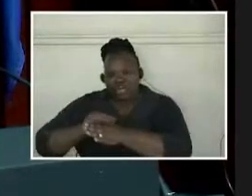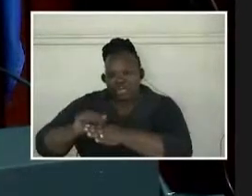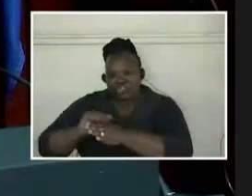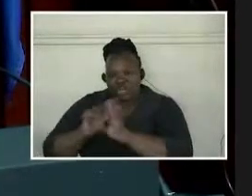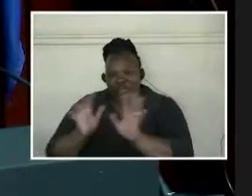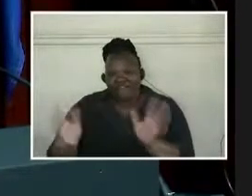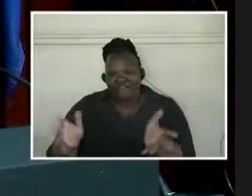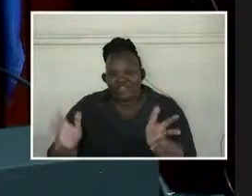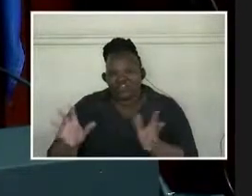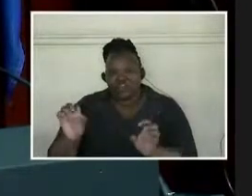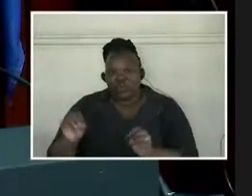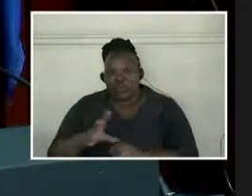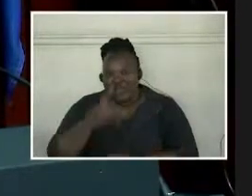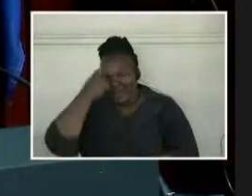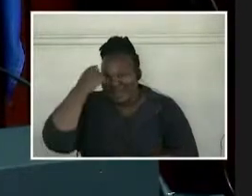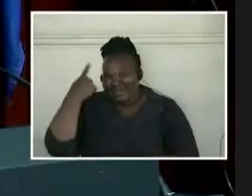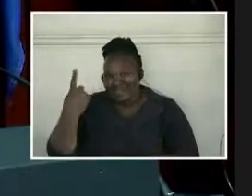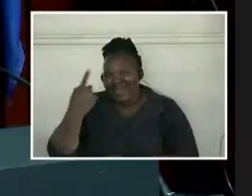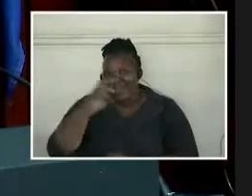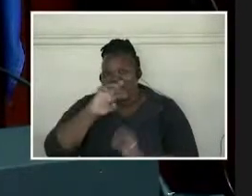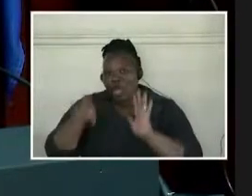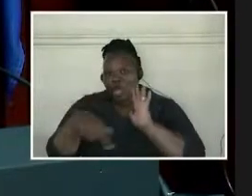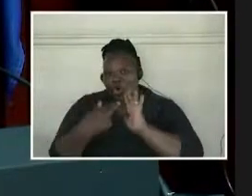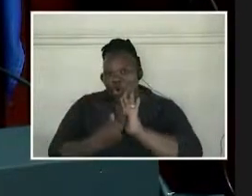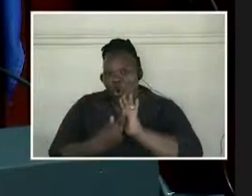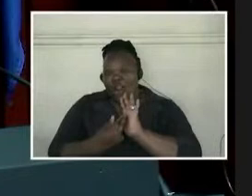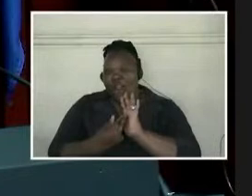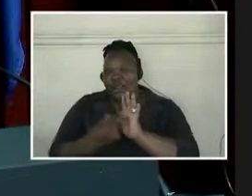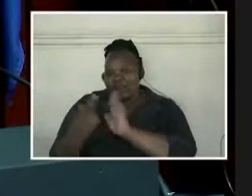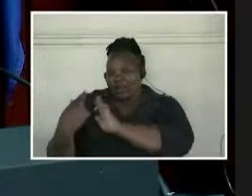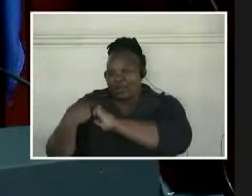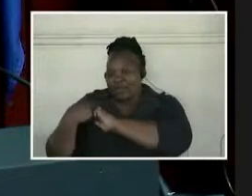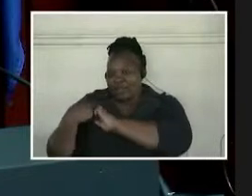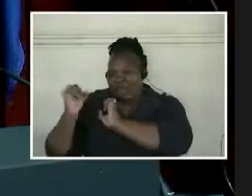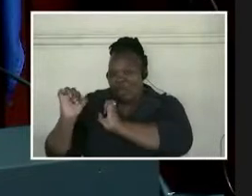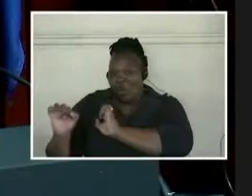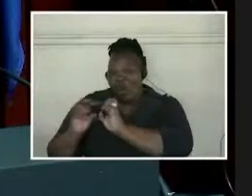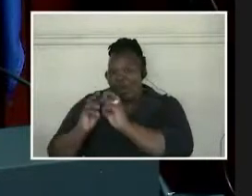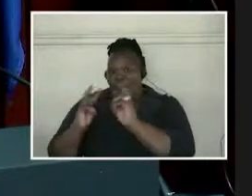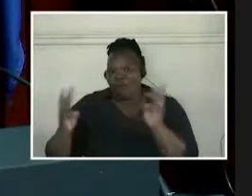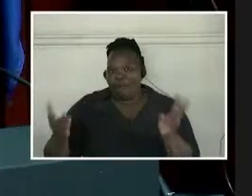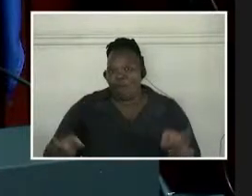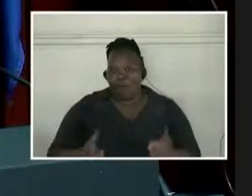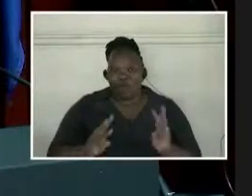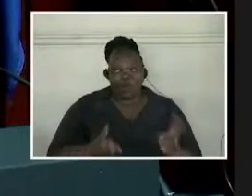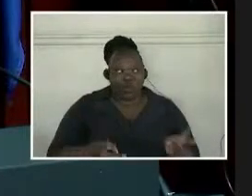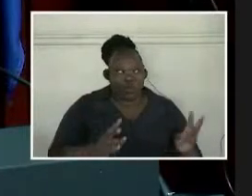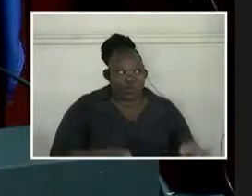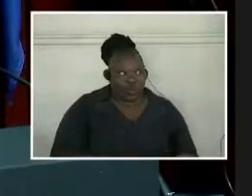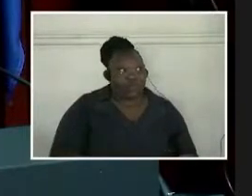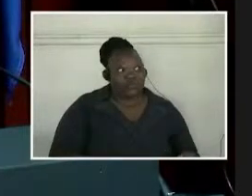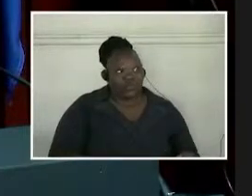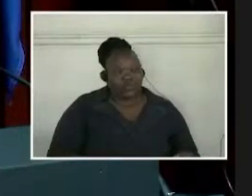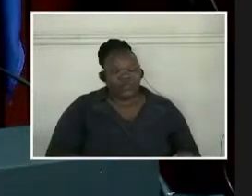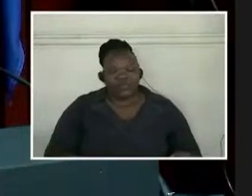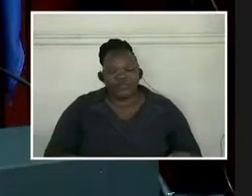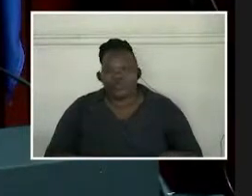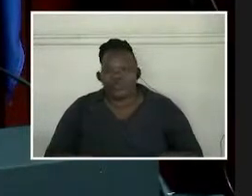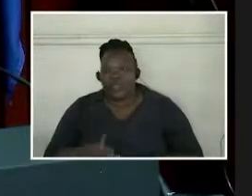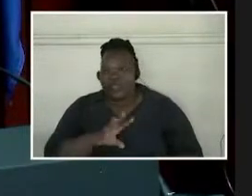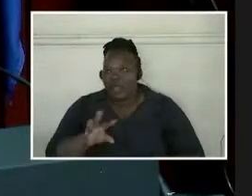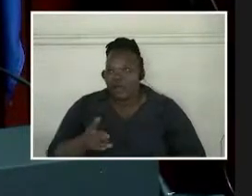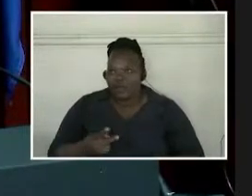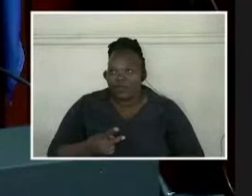that they understand their roles and responsibilities in the world they are going to be our eyes and